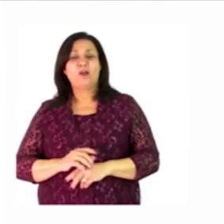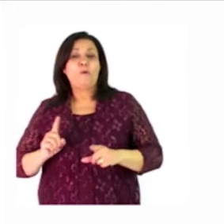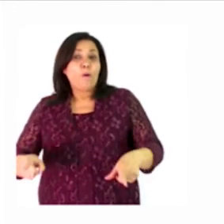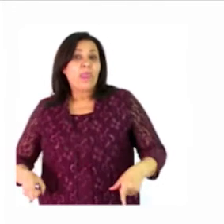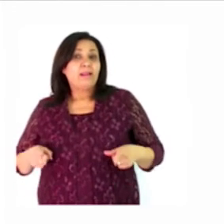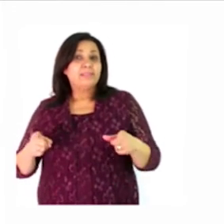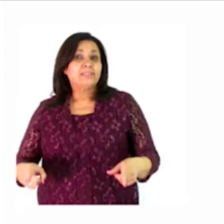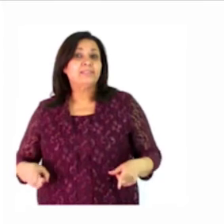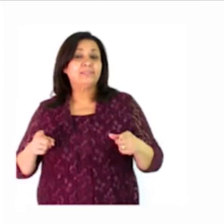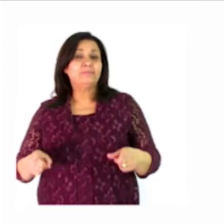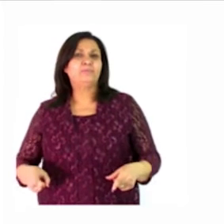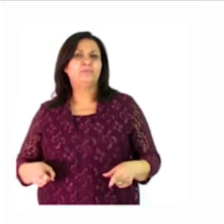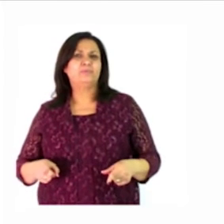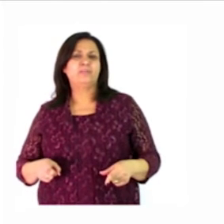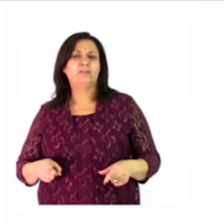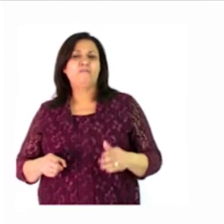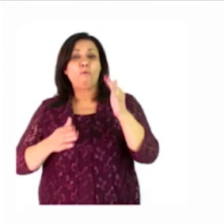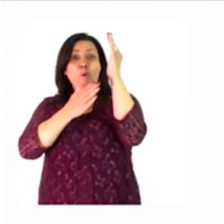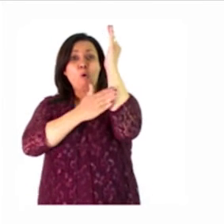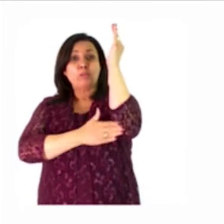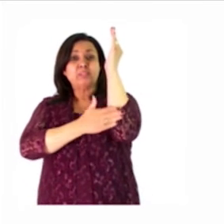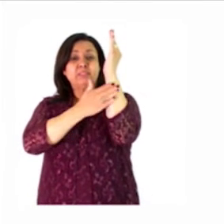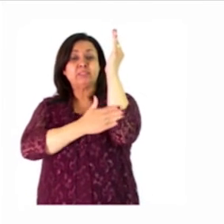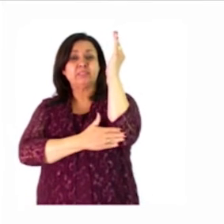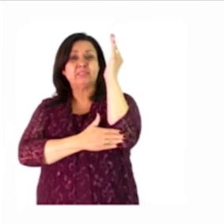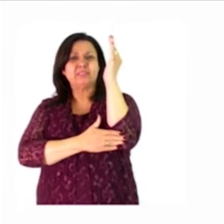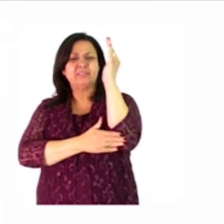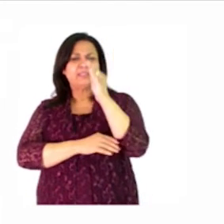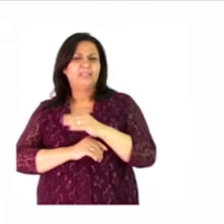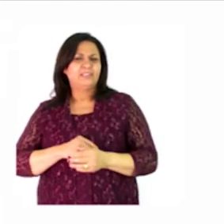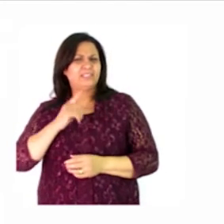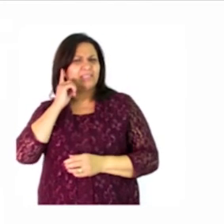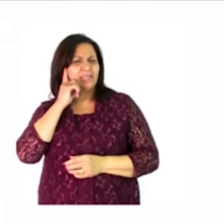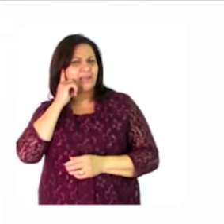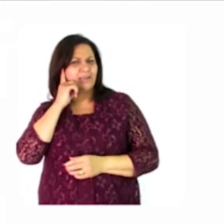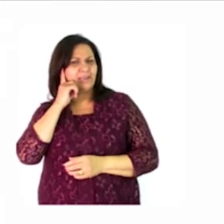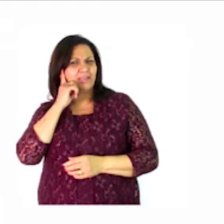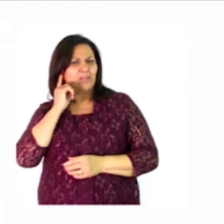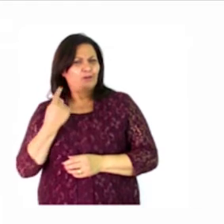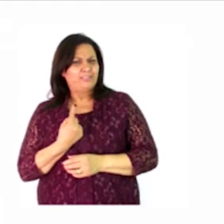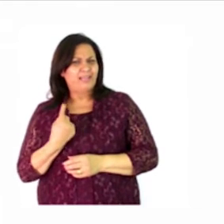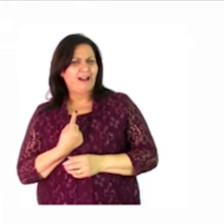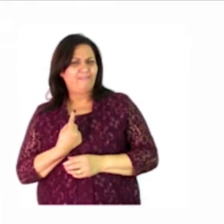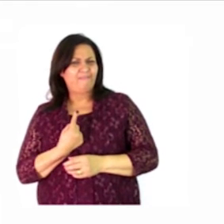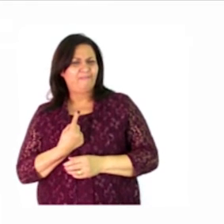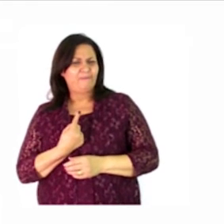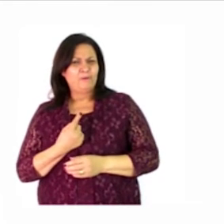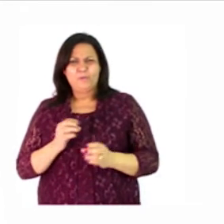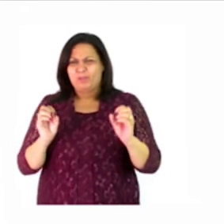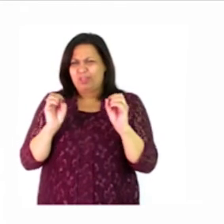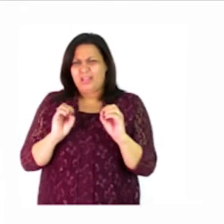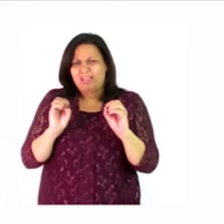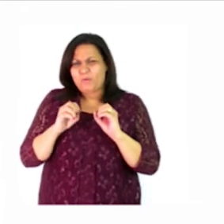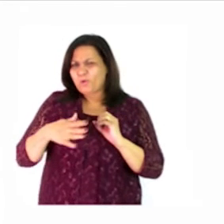wheels, for walls. Can you imagine yourself without